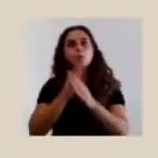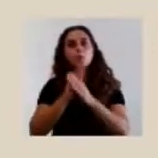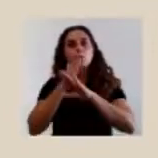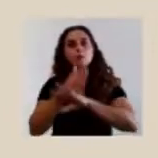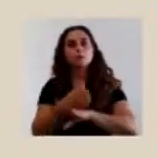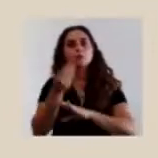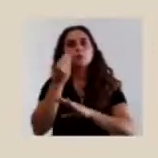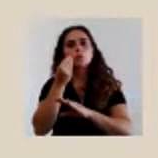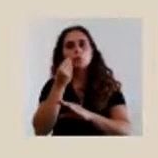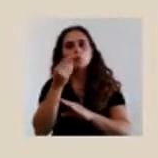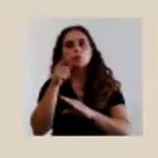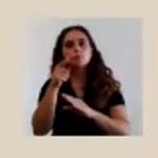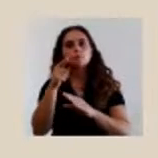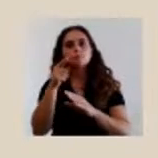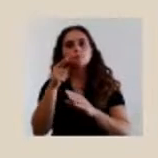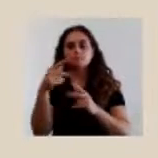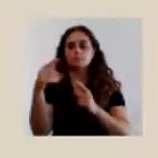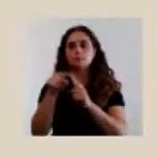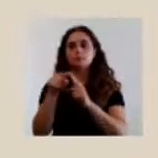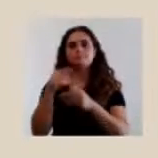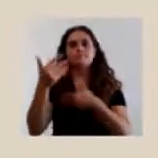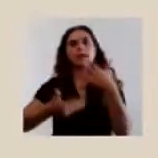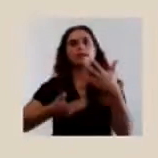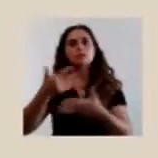the effectiveness of our interventions.